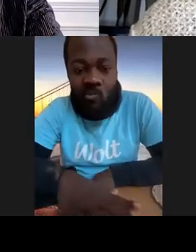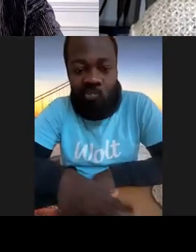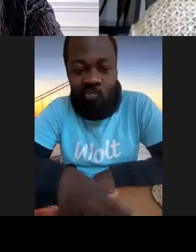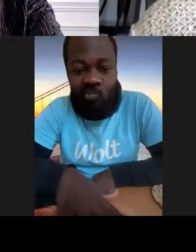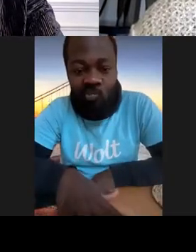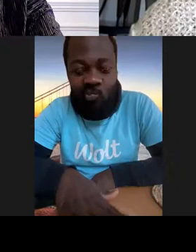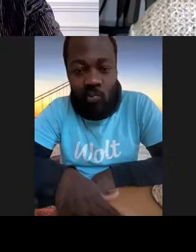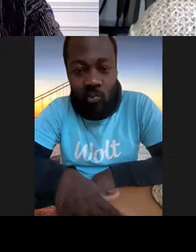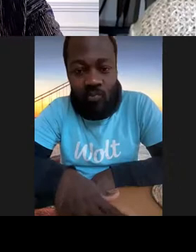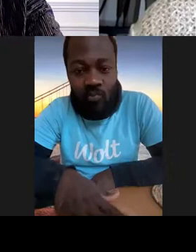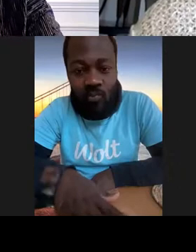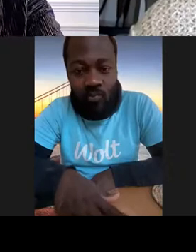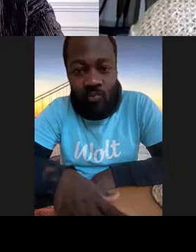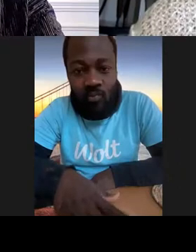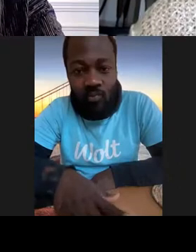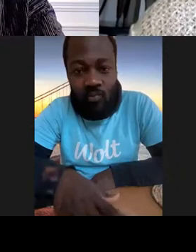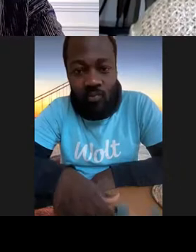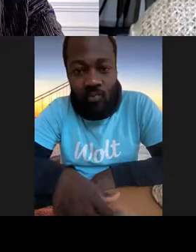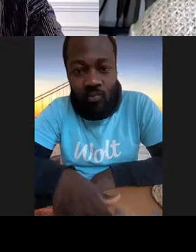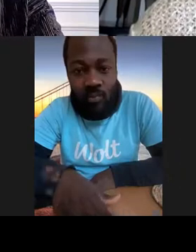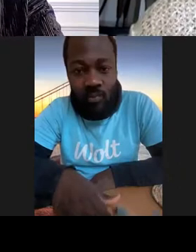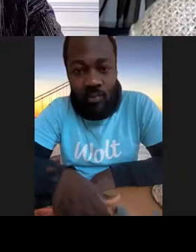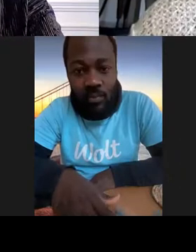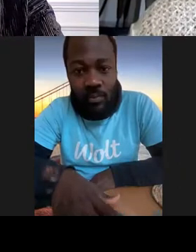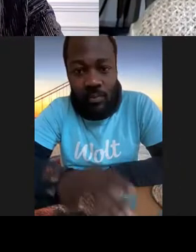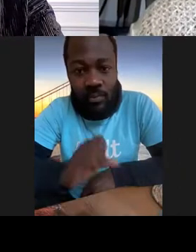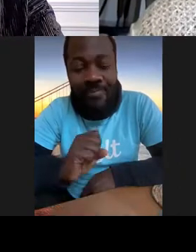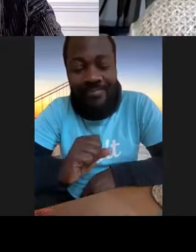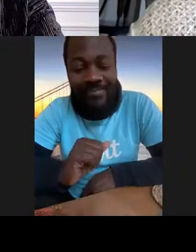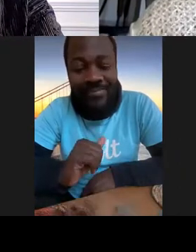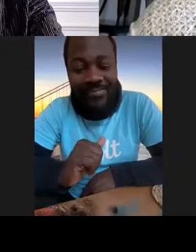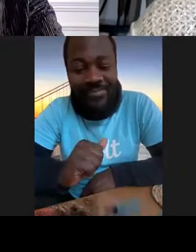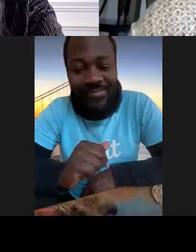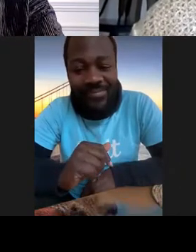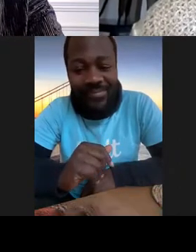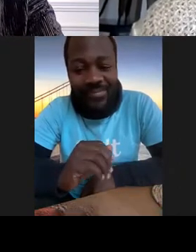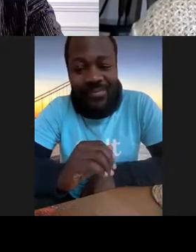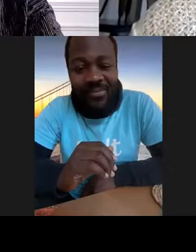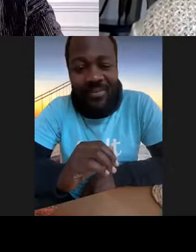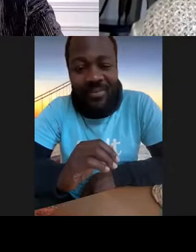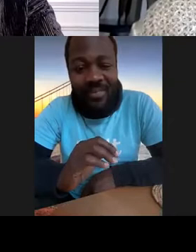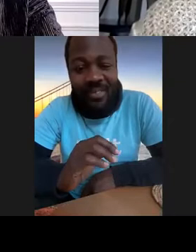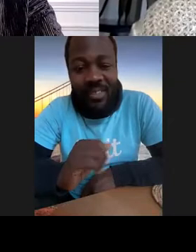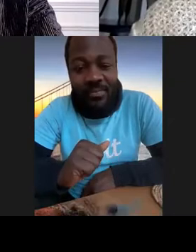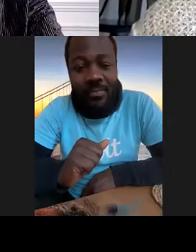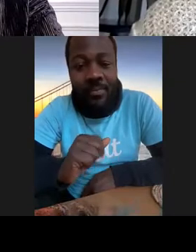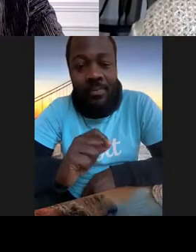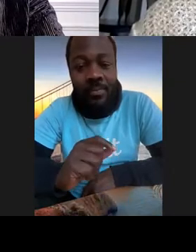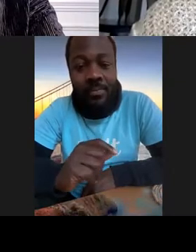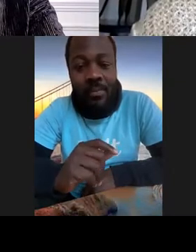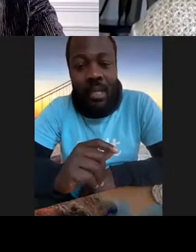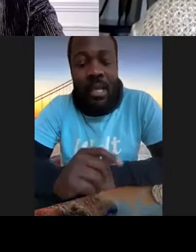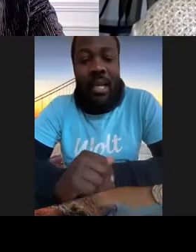knows, maybe there could be someone else who could be deaf also in the family. Mm-hmm. Yes. Okay. Who would like to